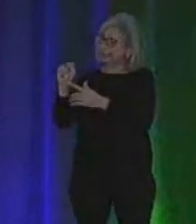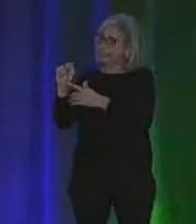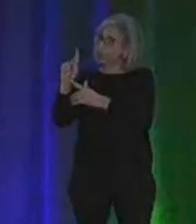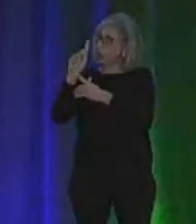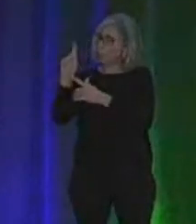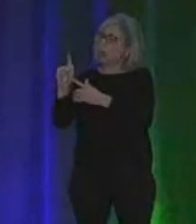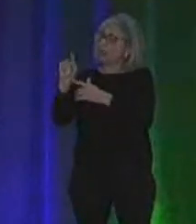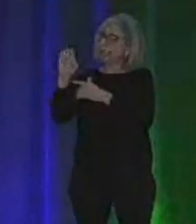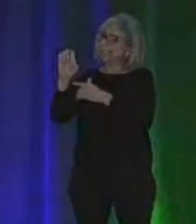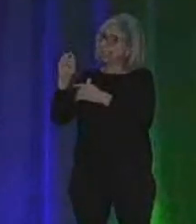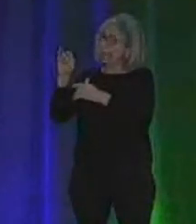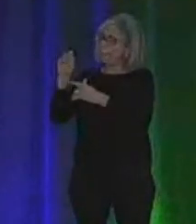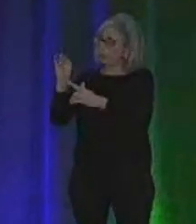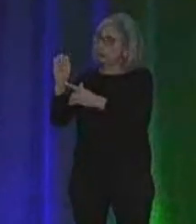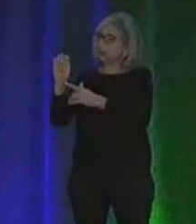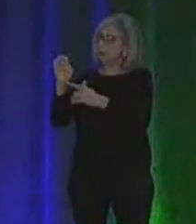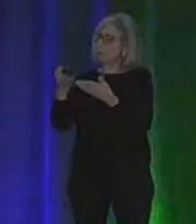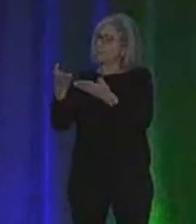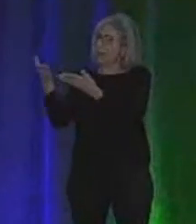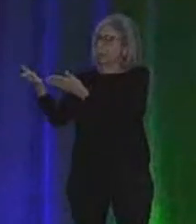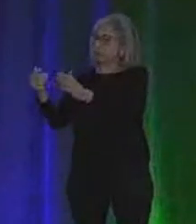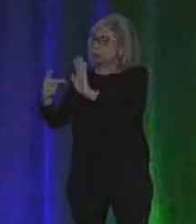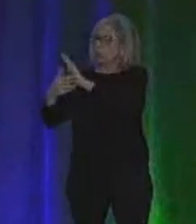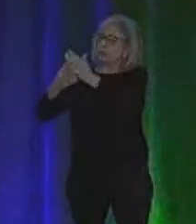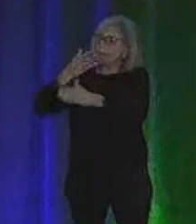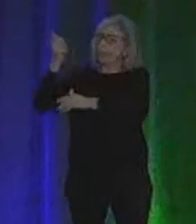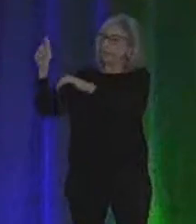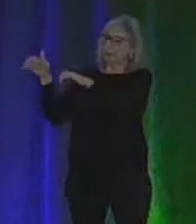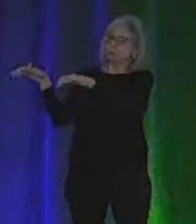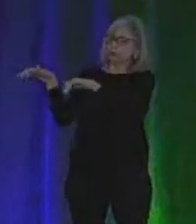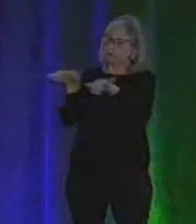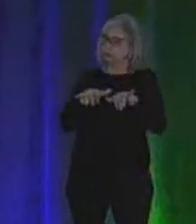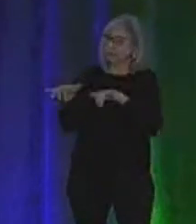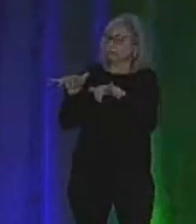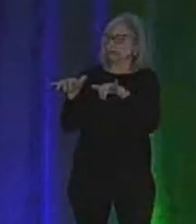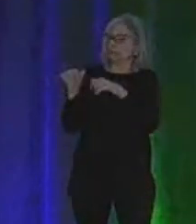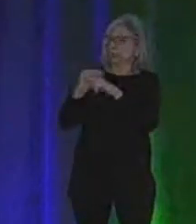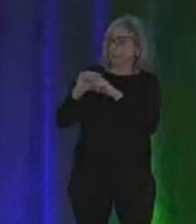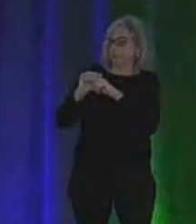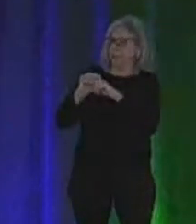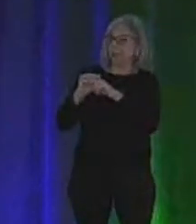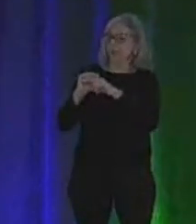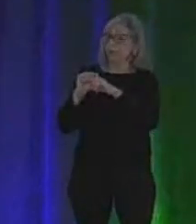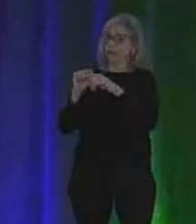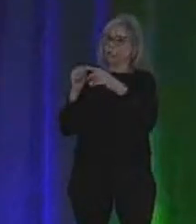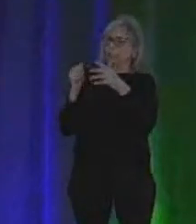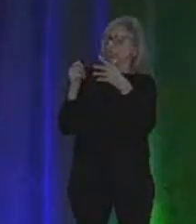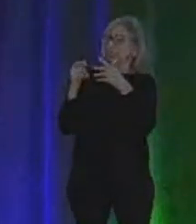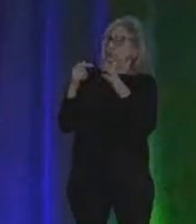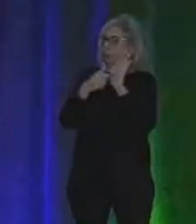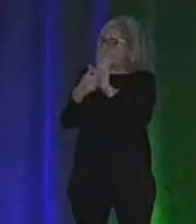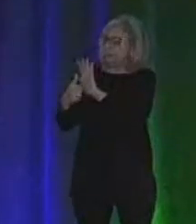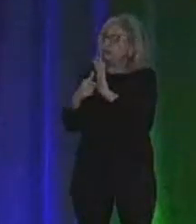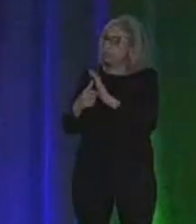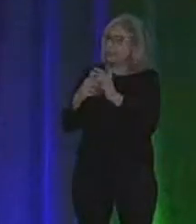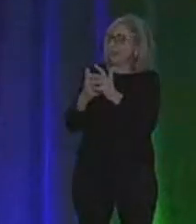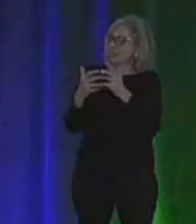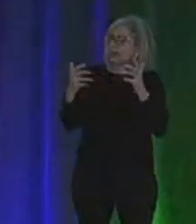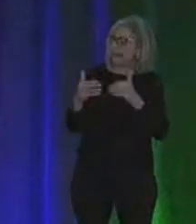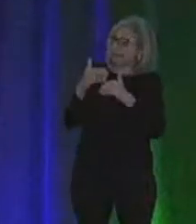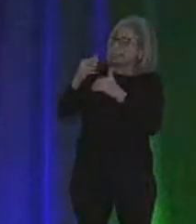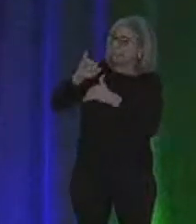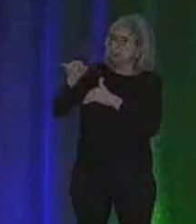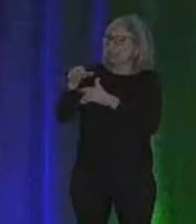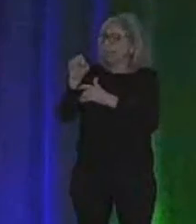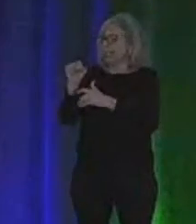e-commerce providers and kind of shows the best practices for building e-commerce apps with the app router, and also demonstrates a lot of Next.js's latest features